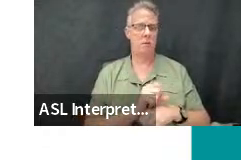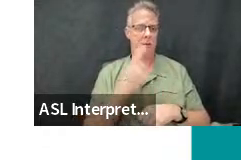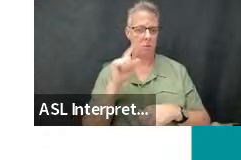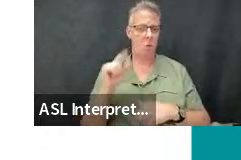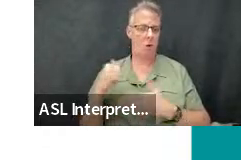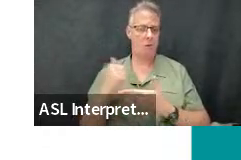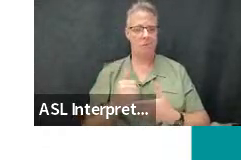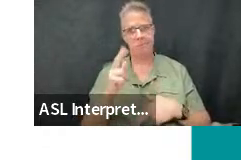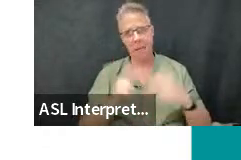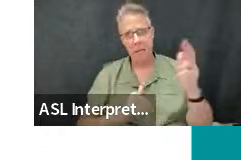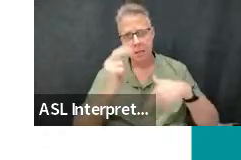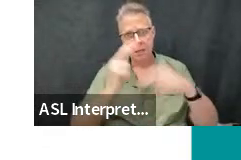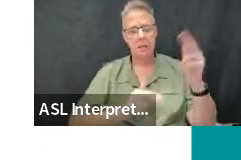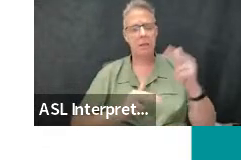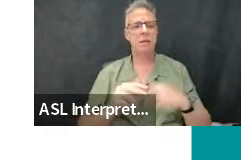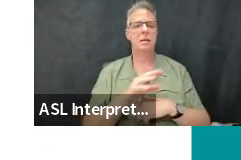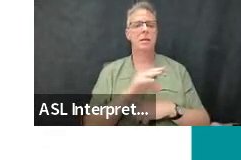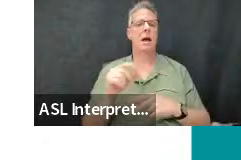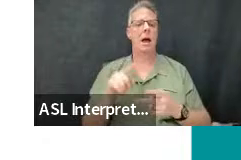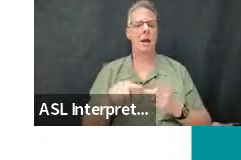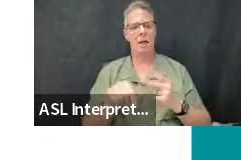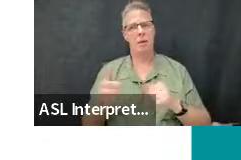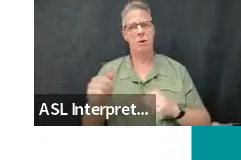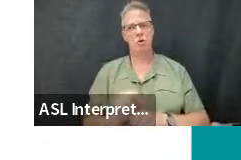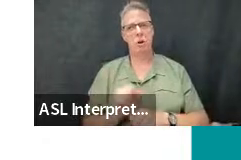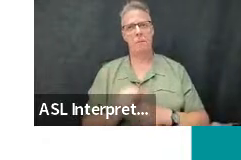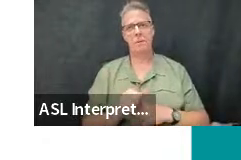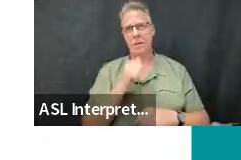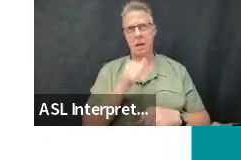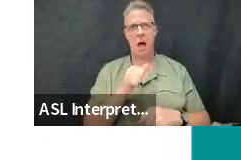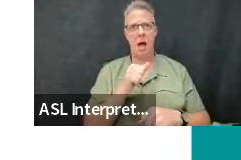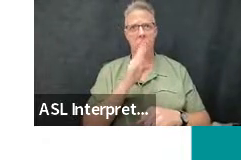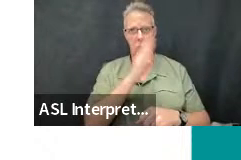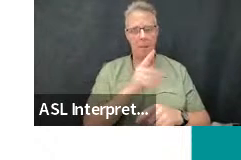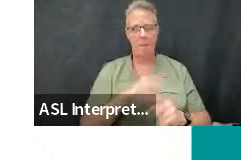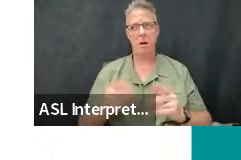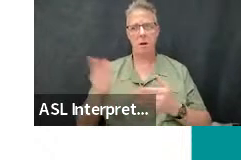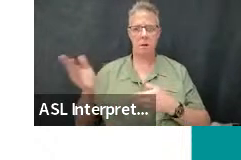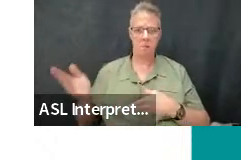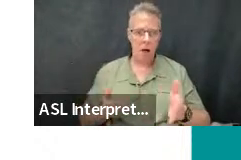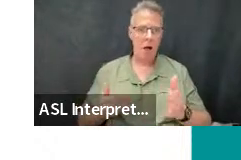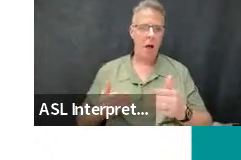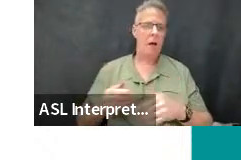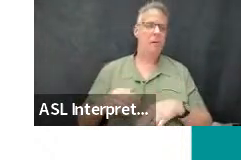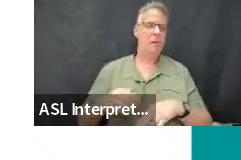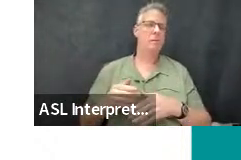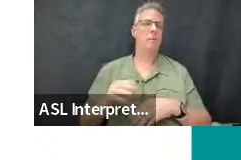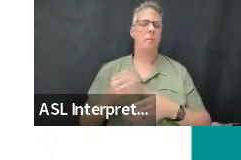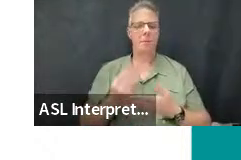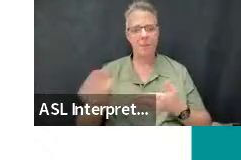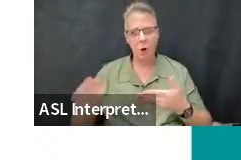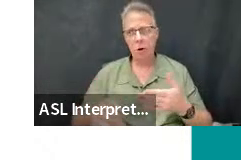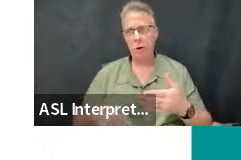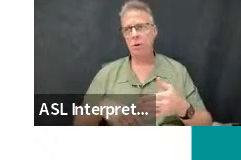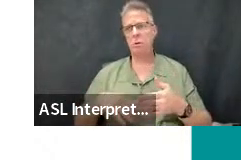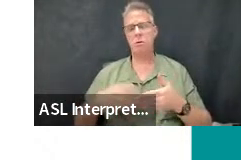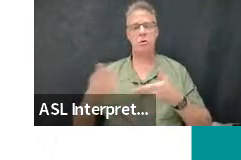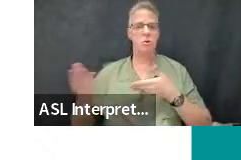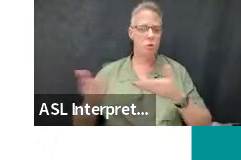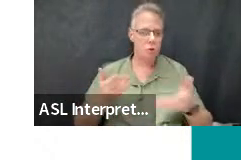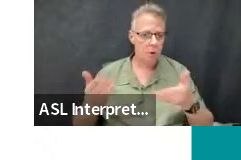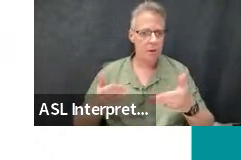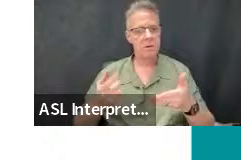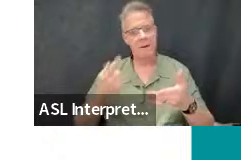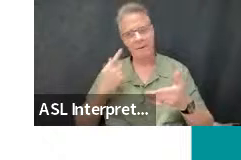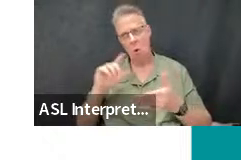to construction, as well as indirect jobs, those who are supplying materials or